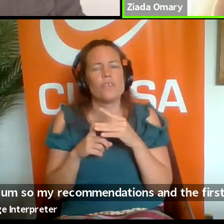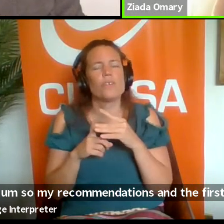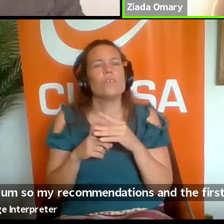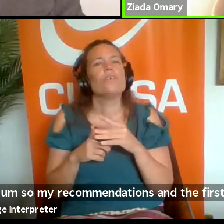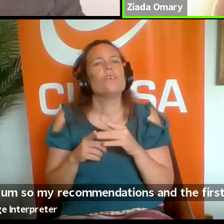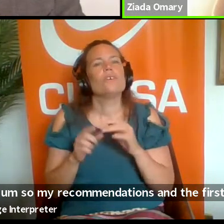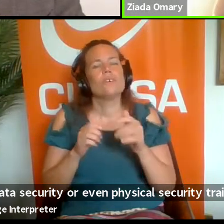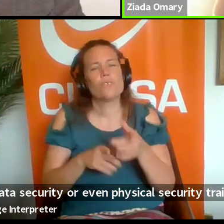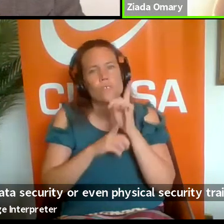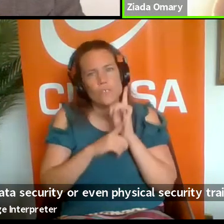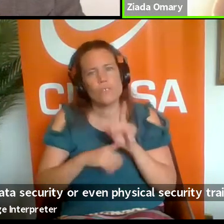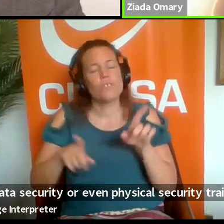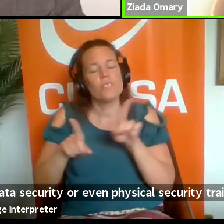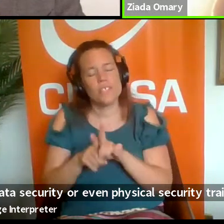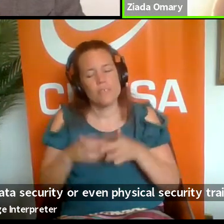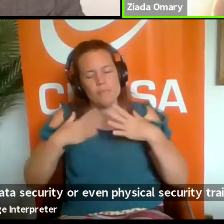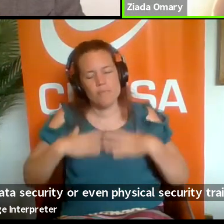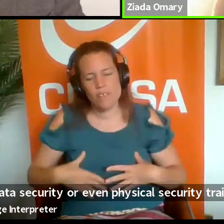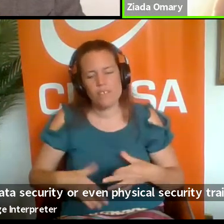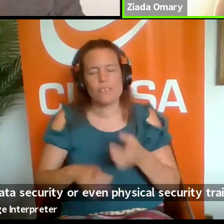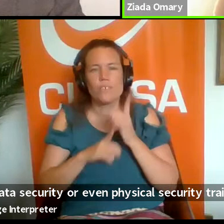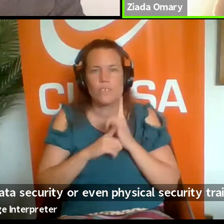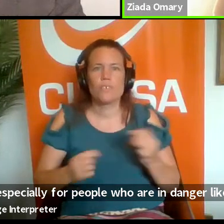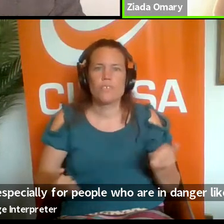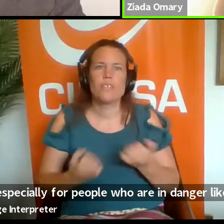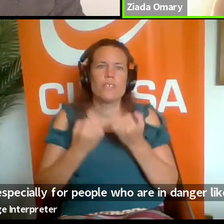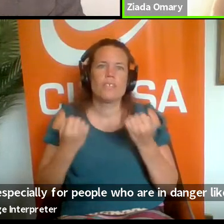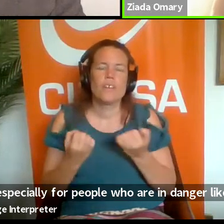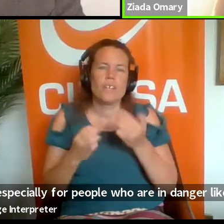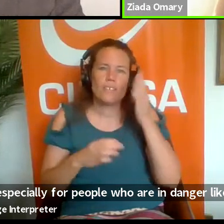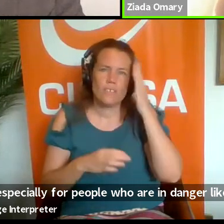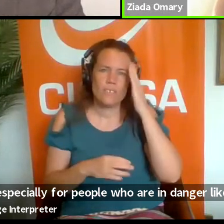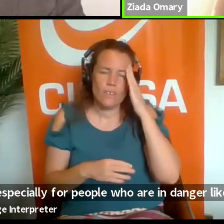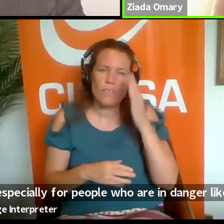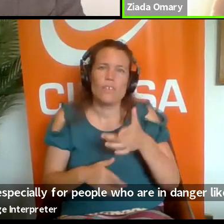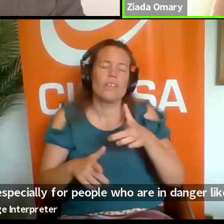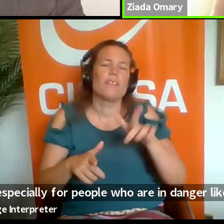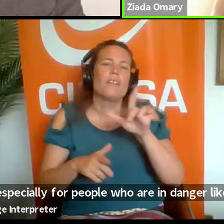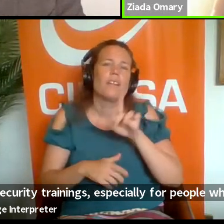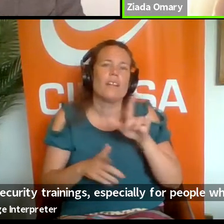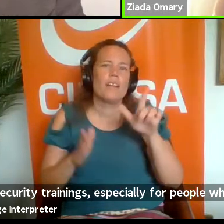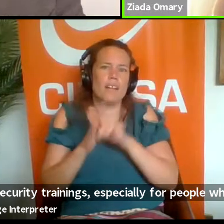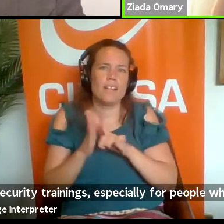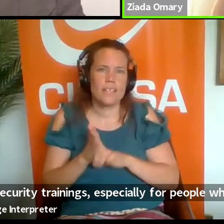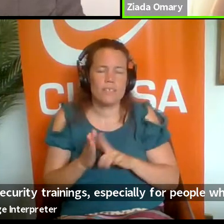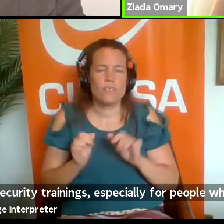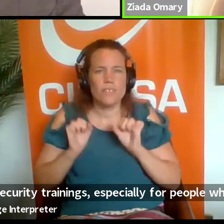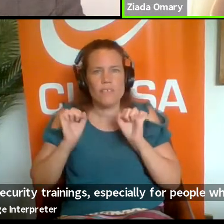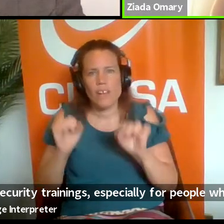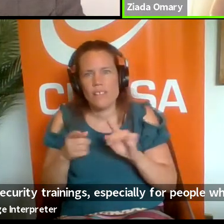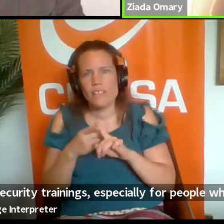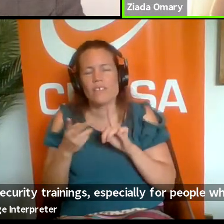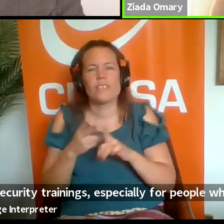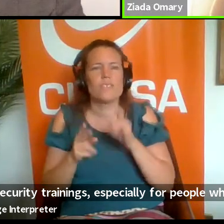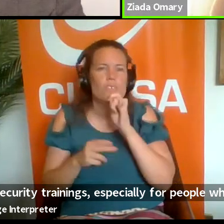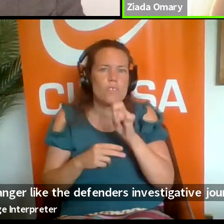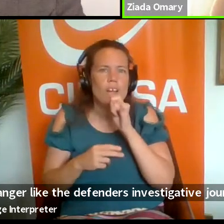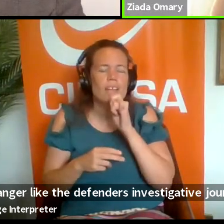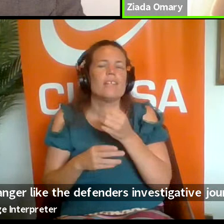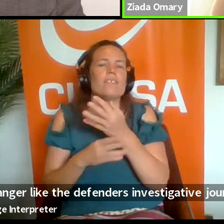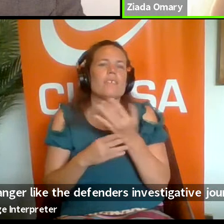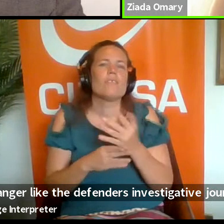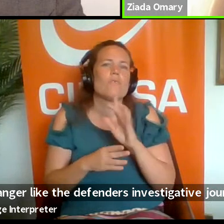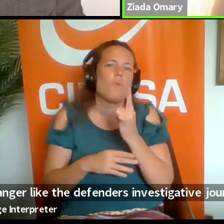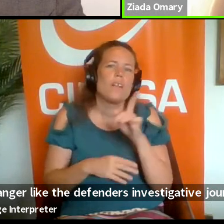for people who are in danger, like the human rights defenders, investigative journalists. I saw one of the questions is asking,